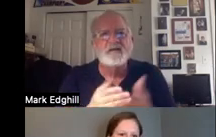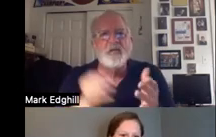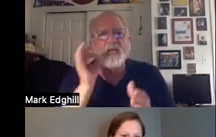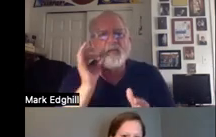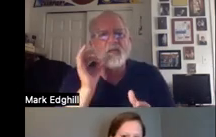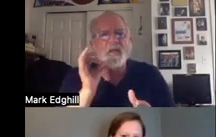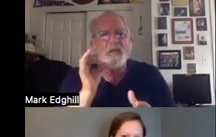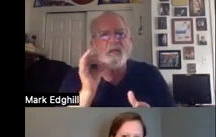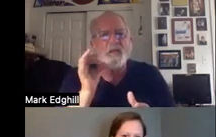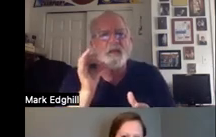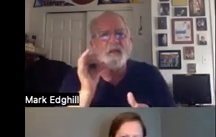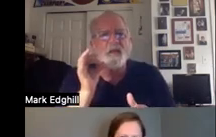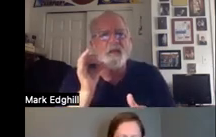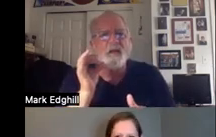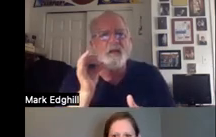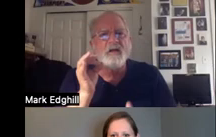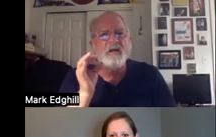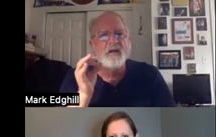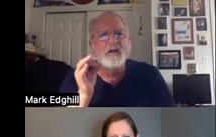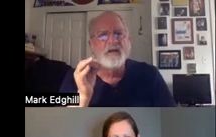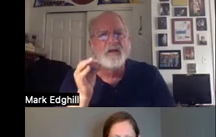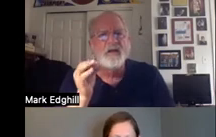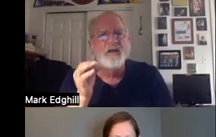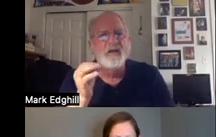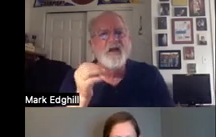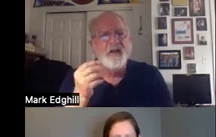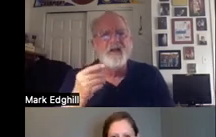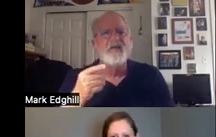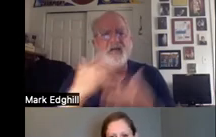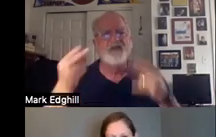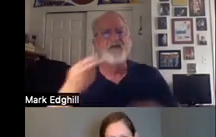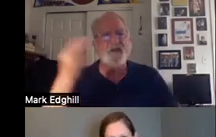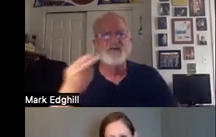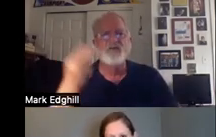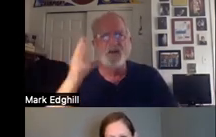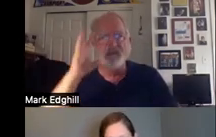just looking at it carefully, what are the people doing? What is going on in the art?